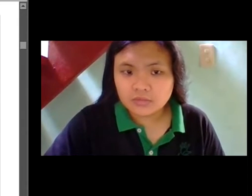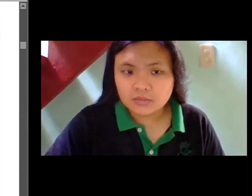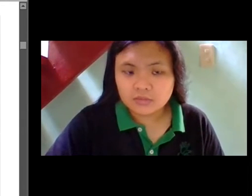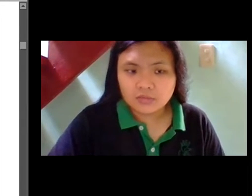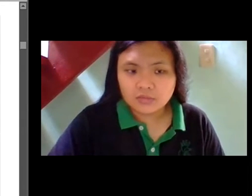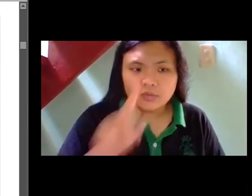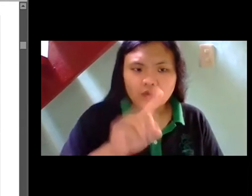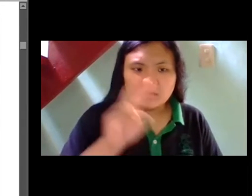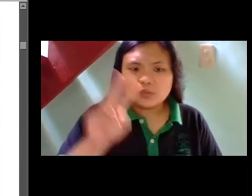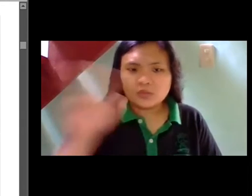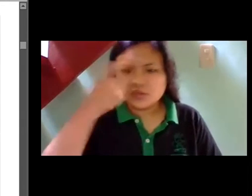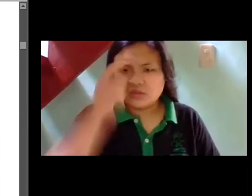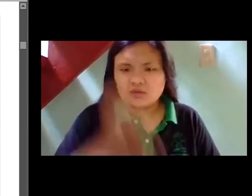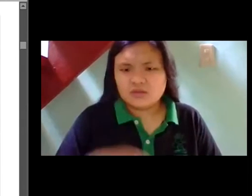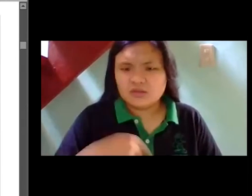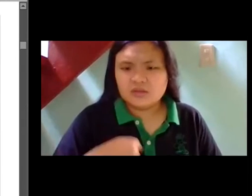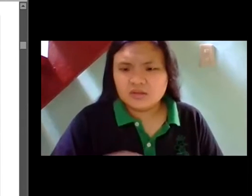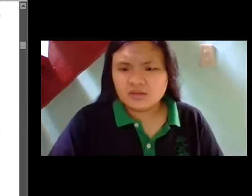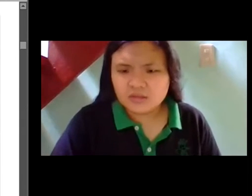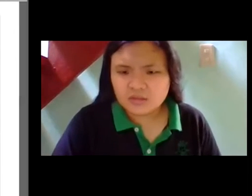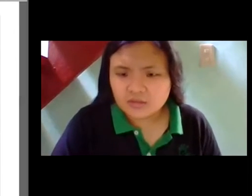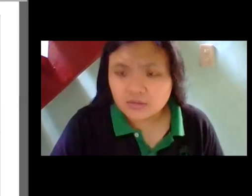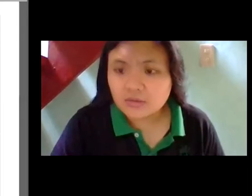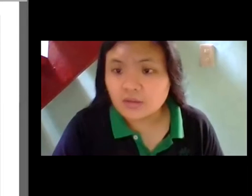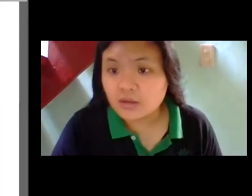Okay. Anyone have a comment on the first two?